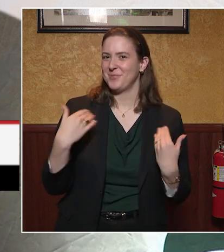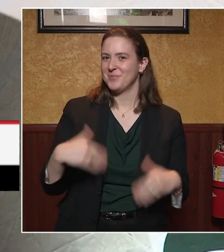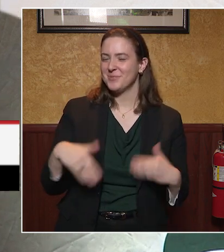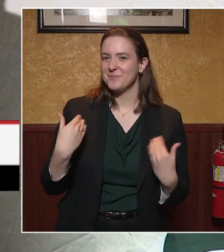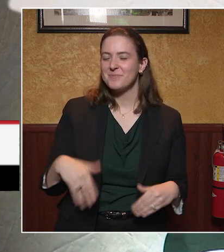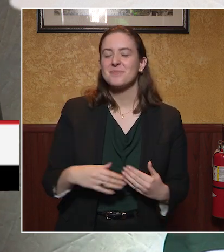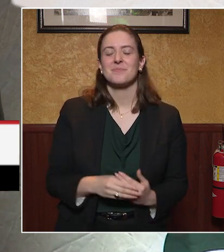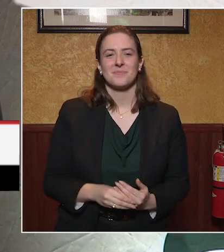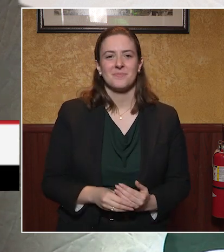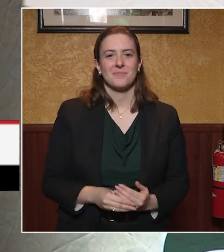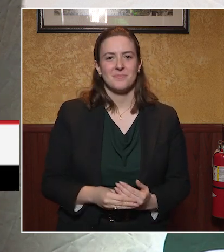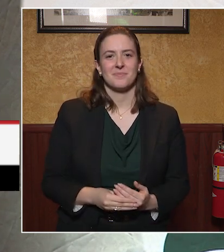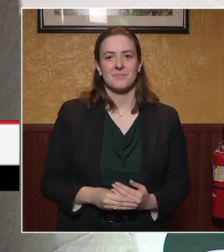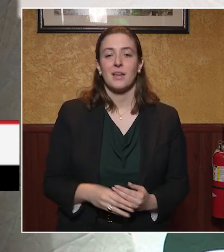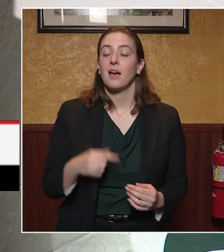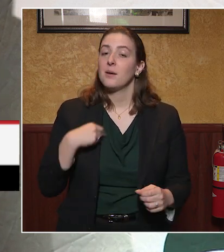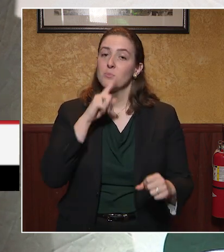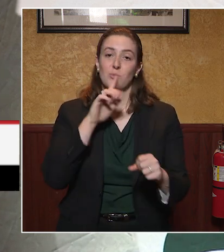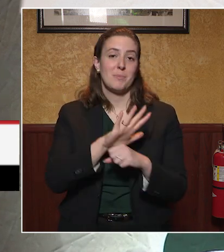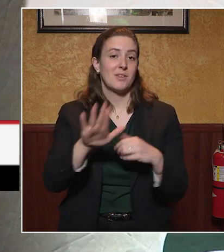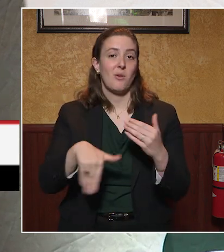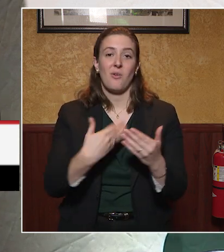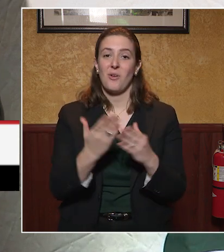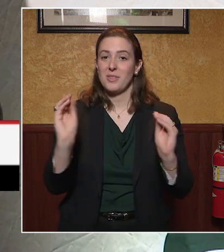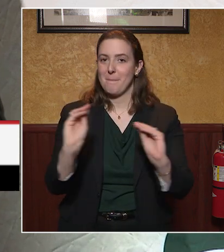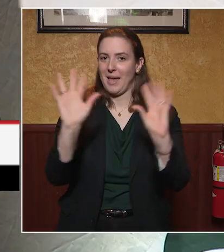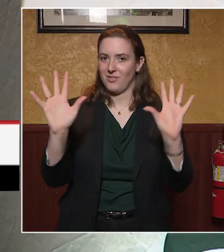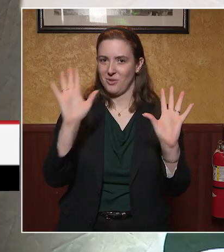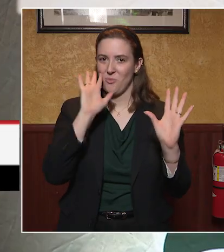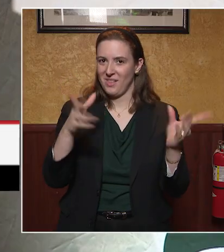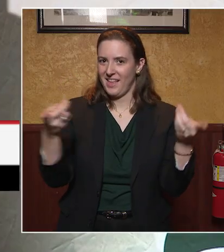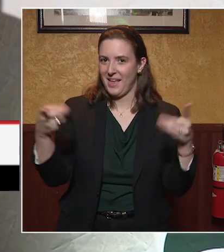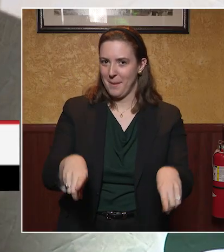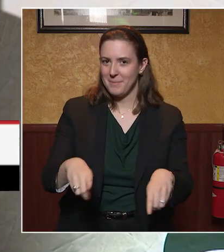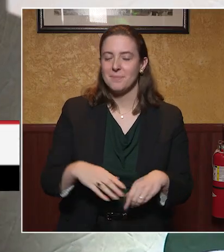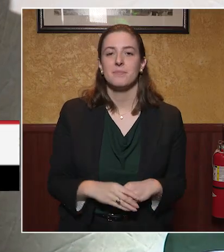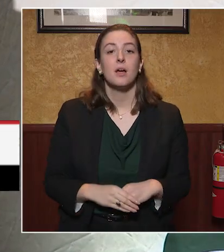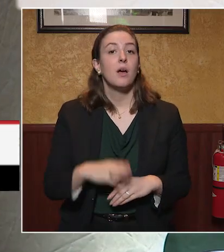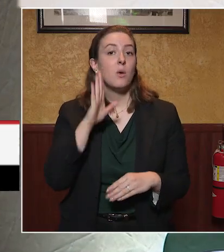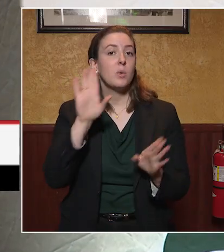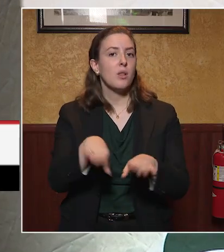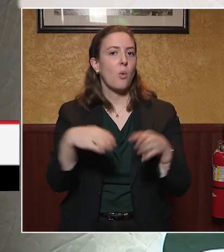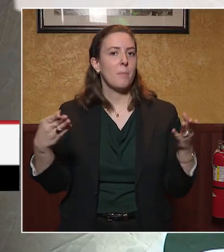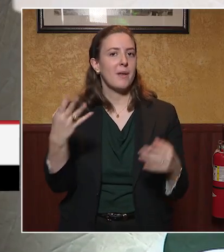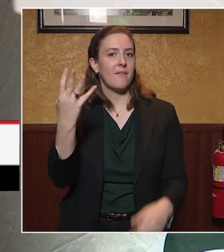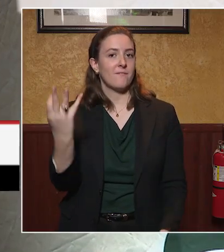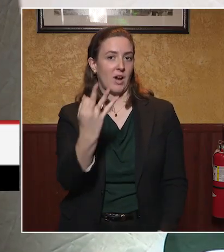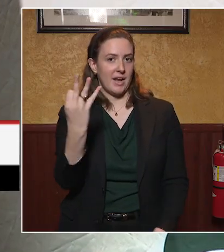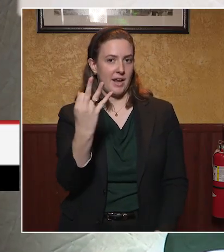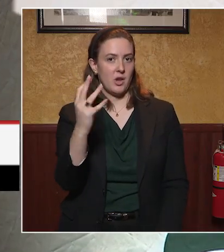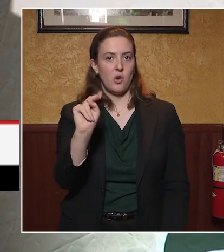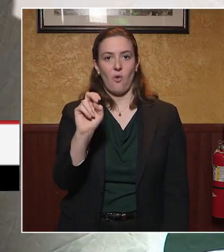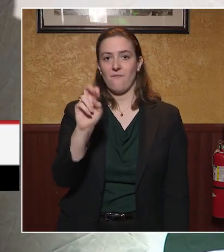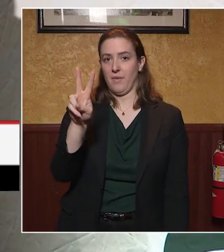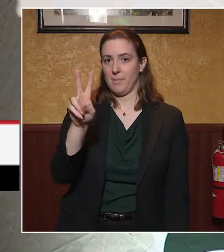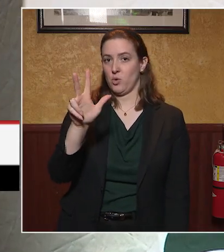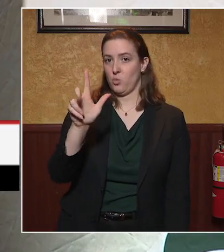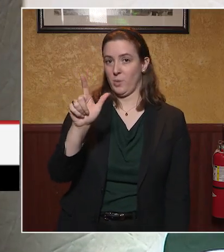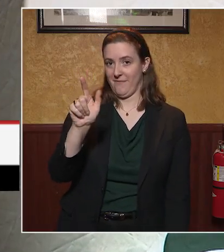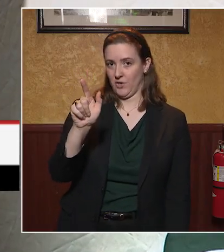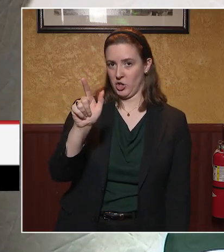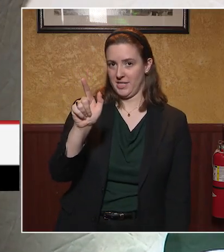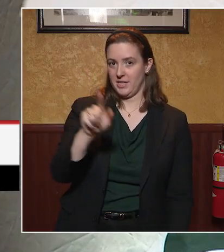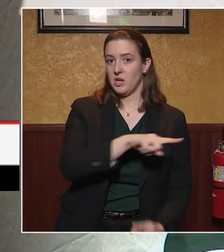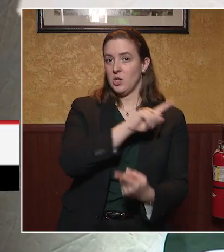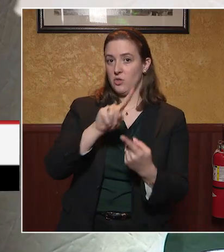And I promise you, we're going to make all the magic happen. The Downtown DC Holiday Market will open on Friday, November 21st, and it runs through